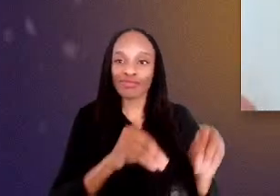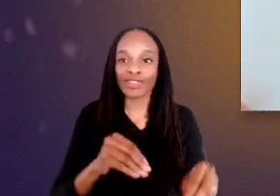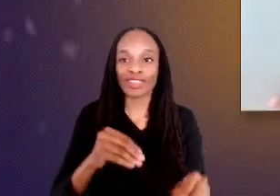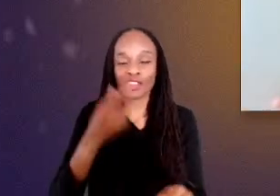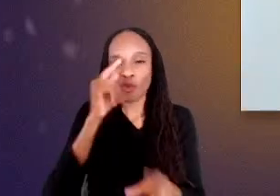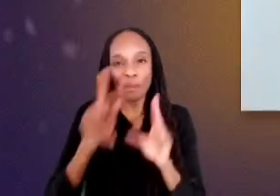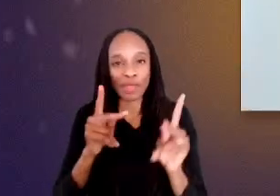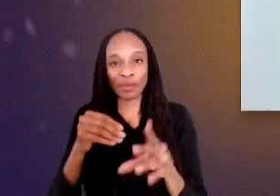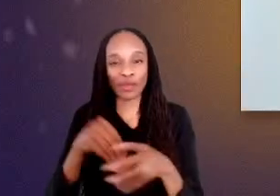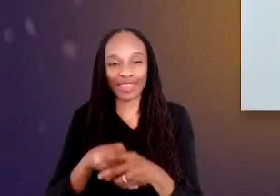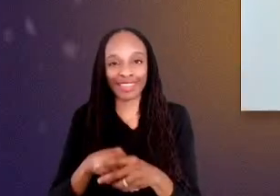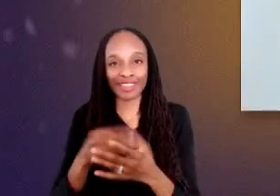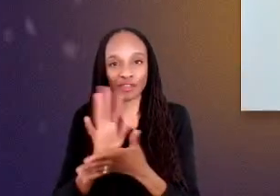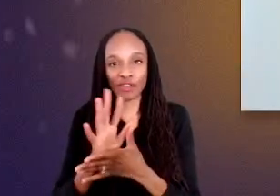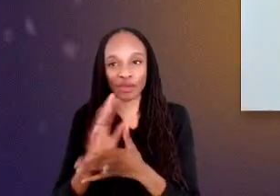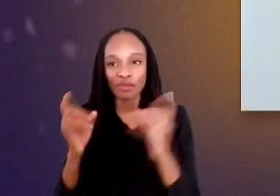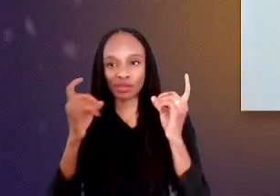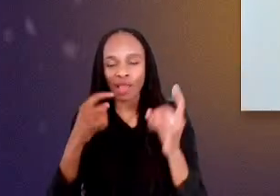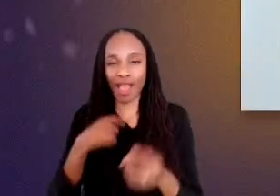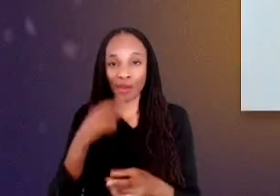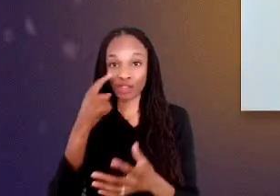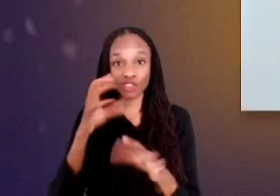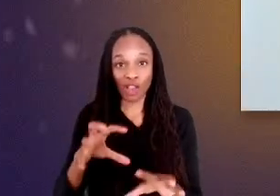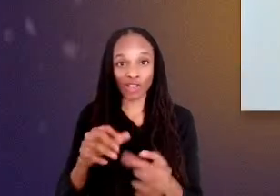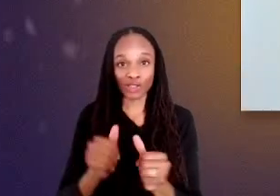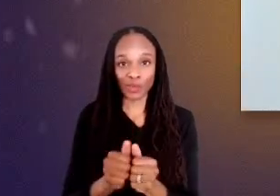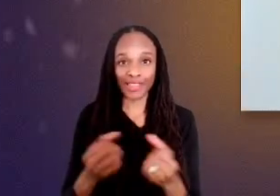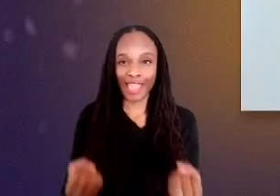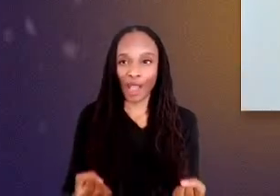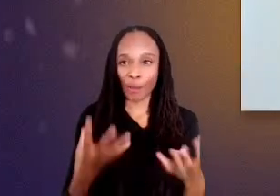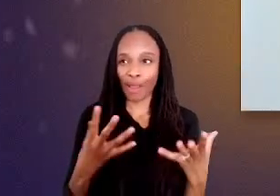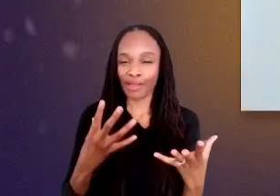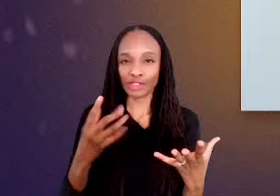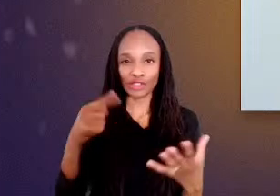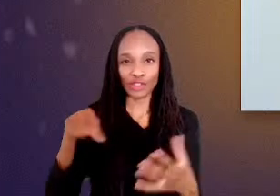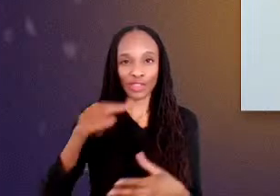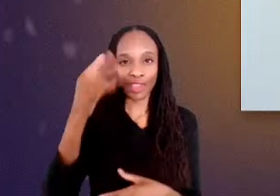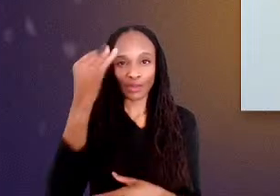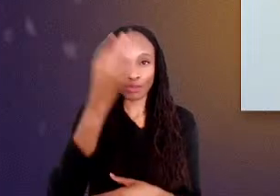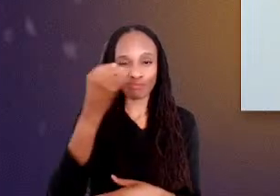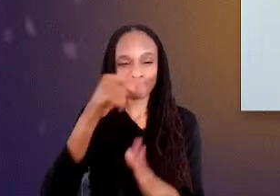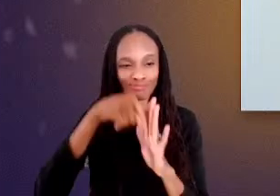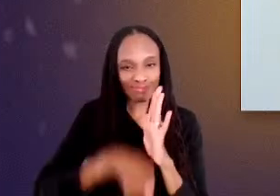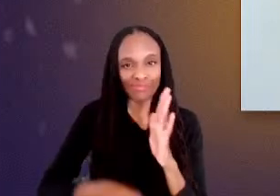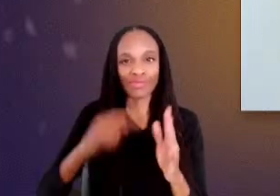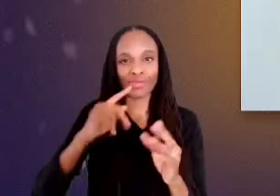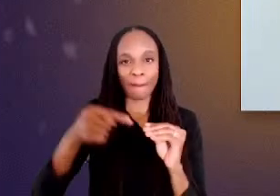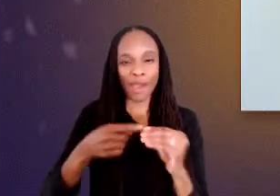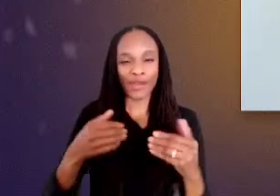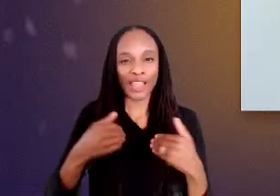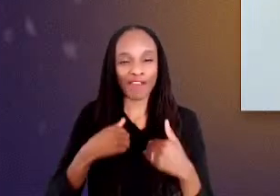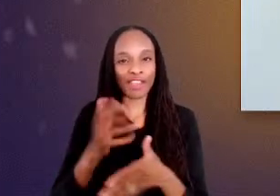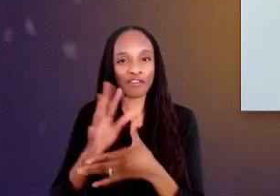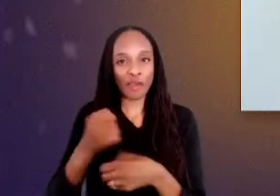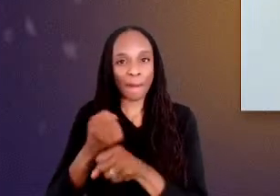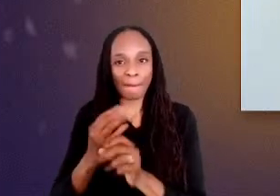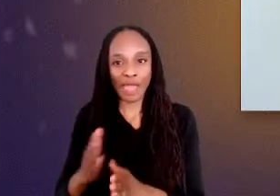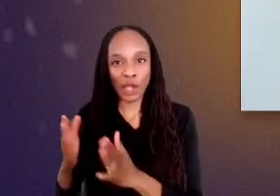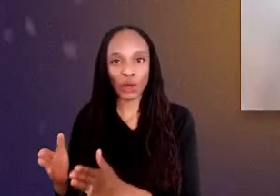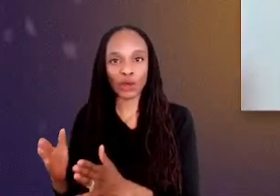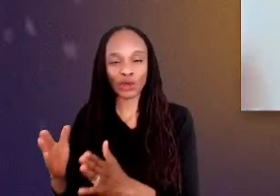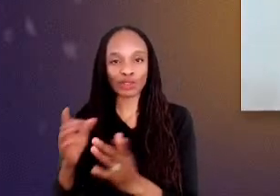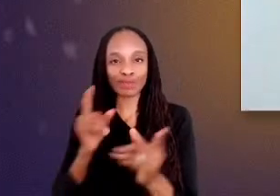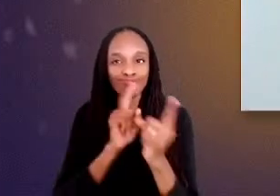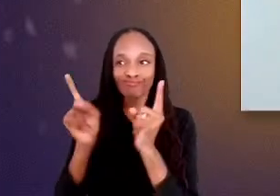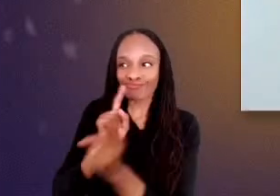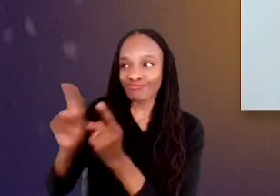I was like, just so shocked at how much intention was put towards having the filmmakers meet each other and having the